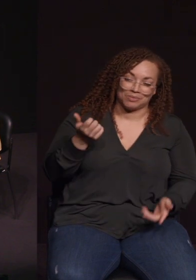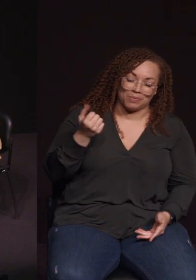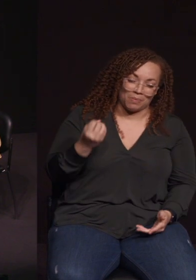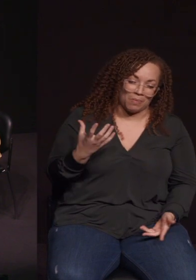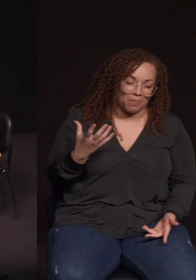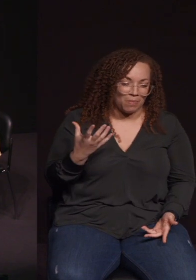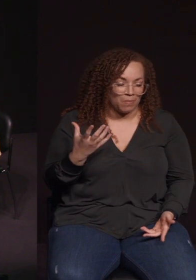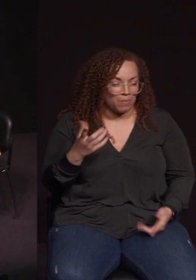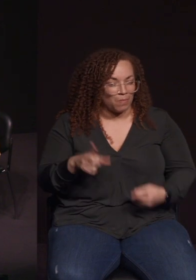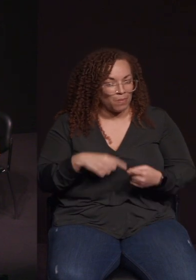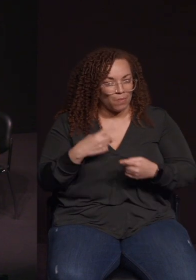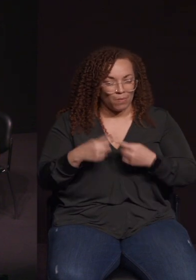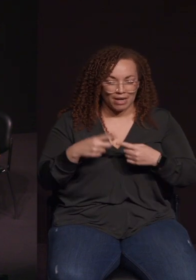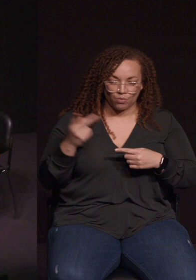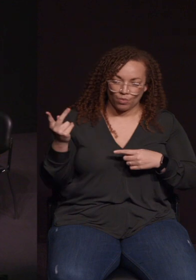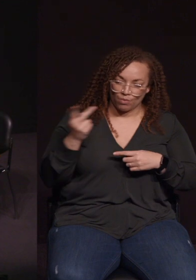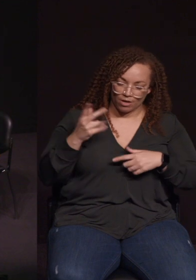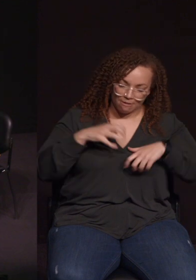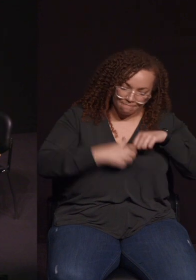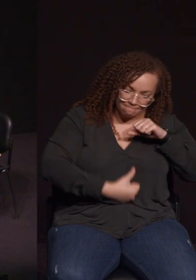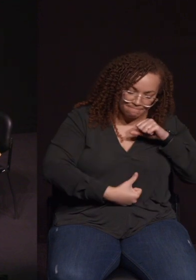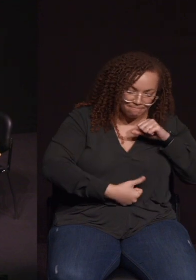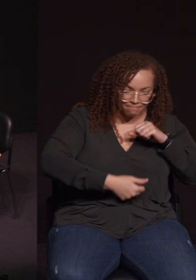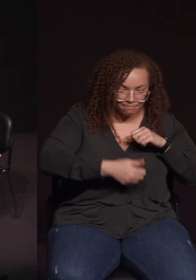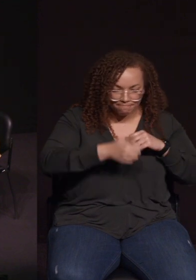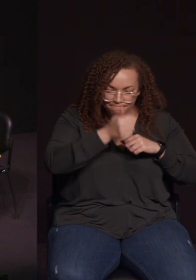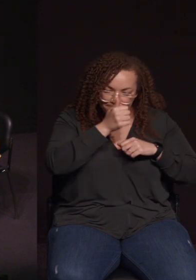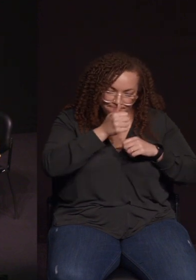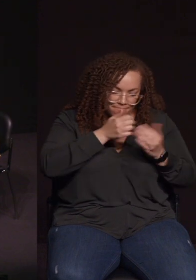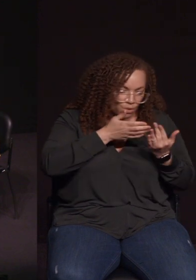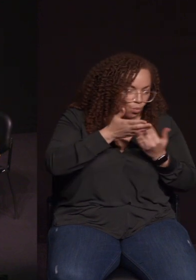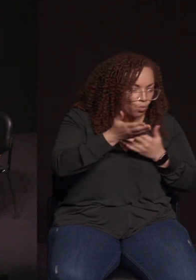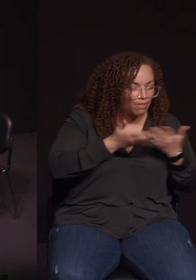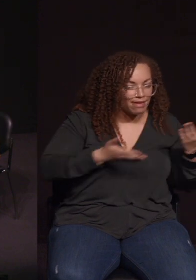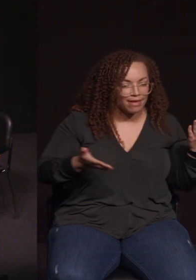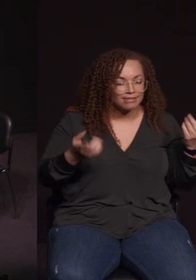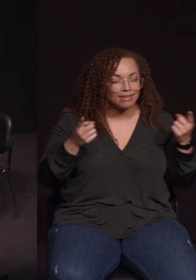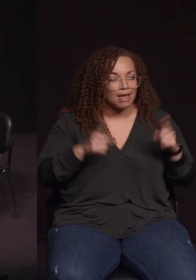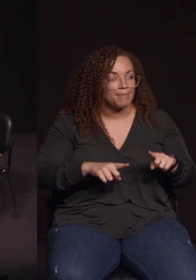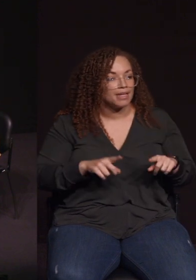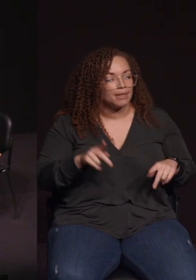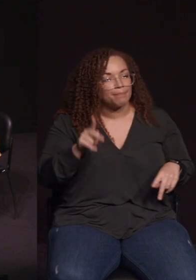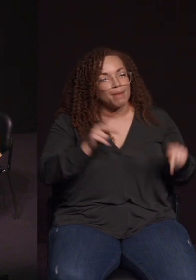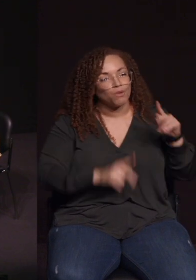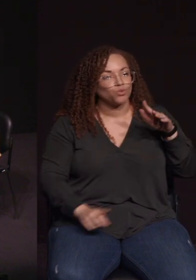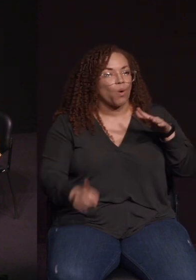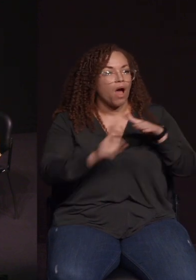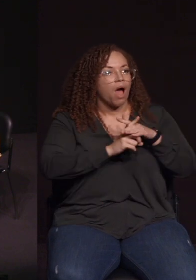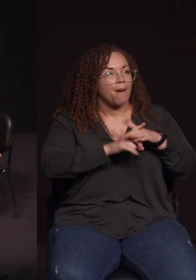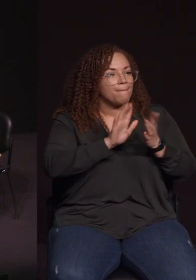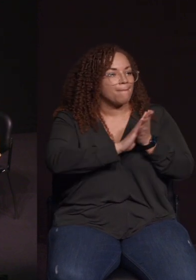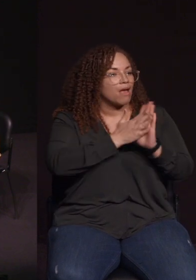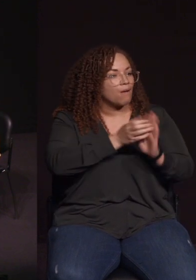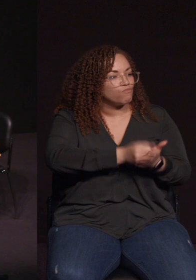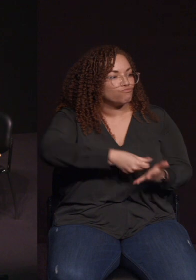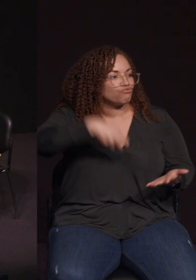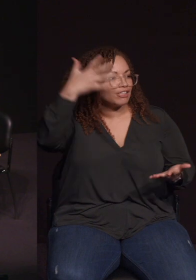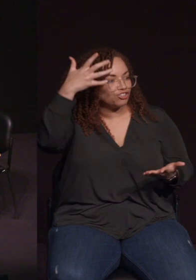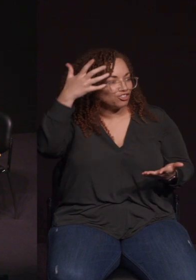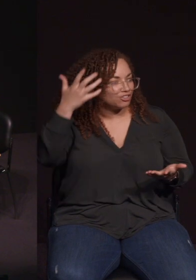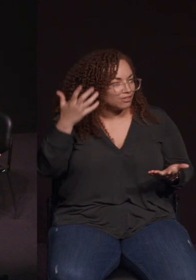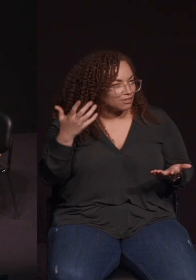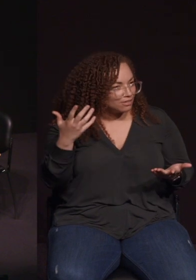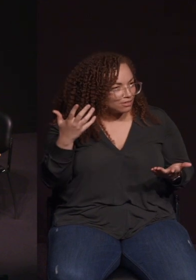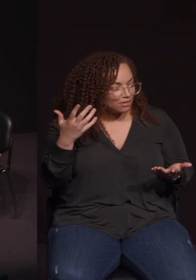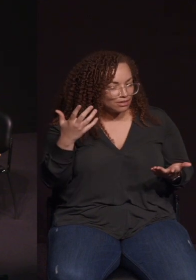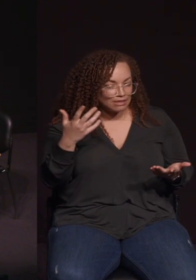So while we were grieving and going through things, it was people becoming millionaires off our pain. Oh, that part. So the disrespect